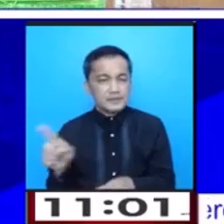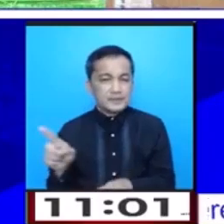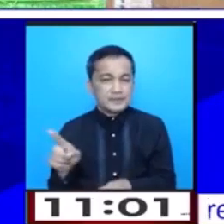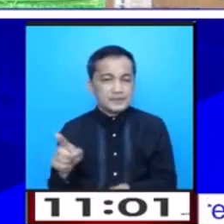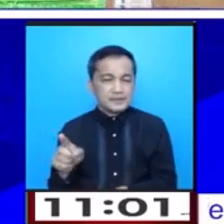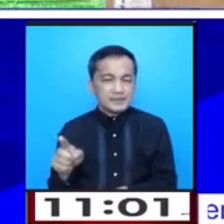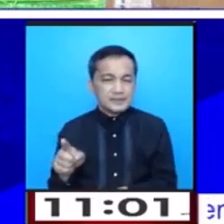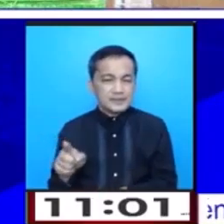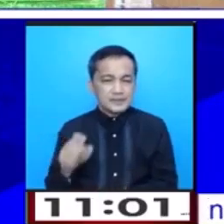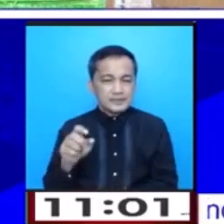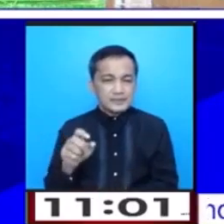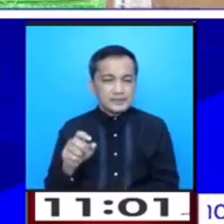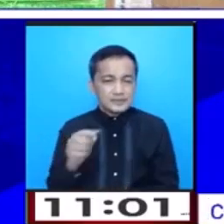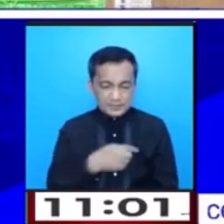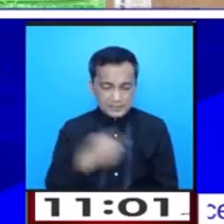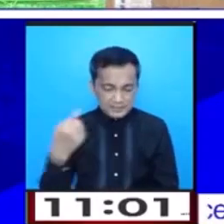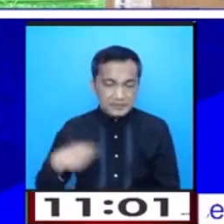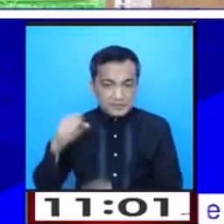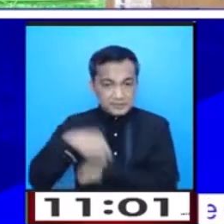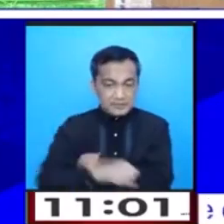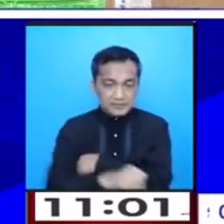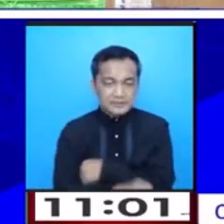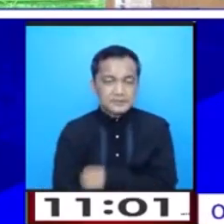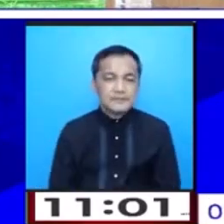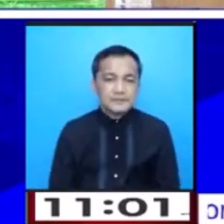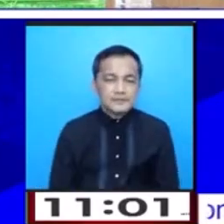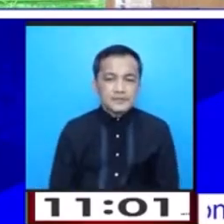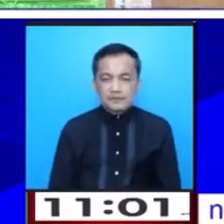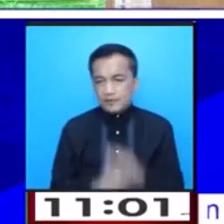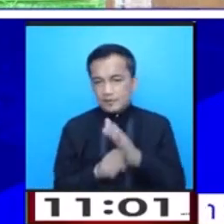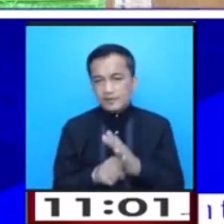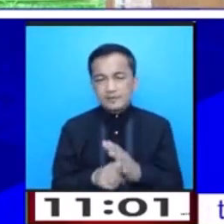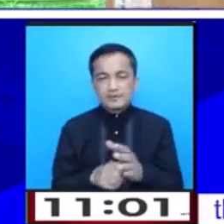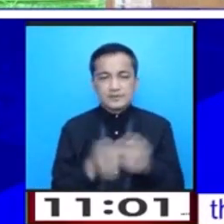something in Taiwan, for example?